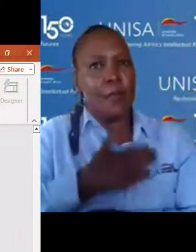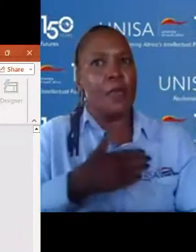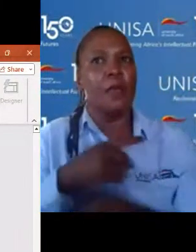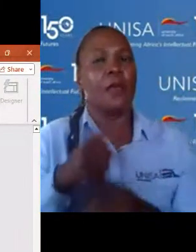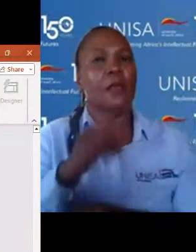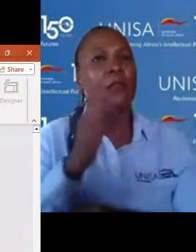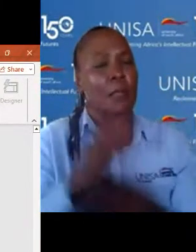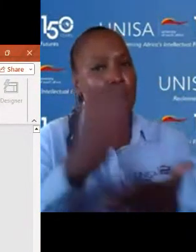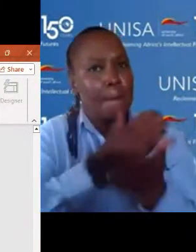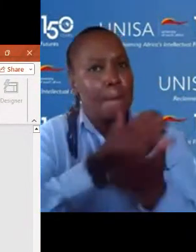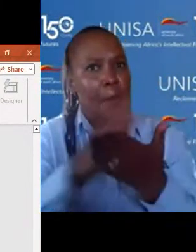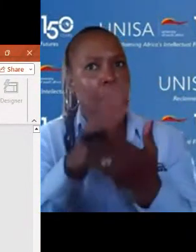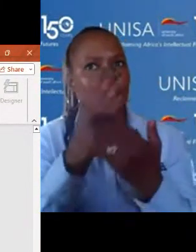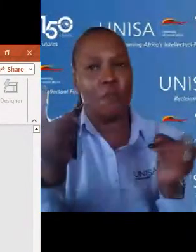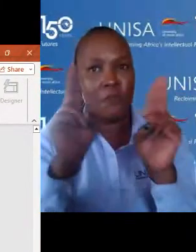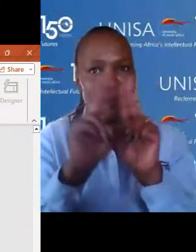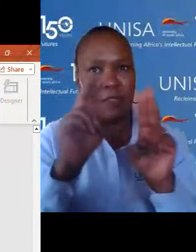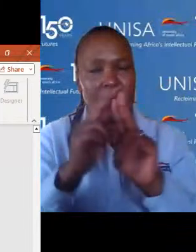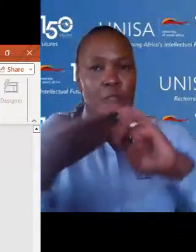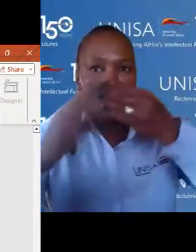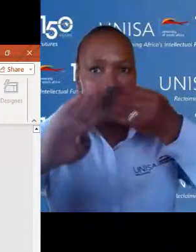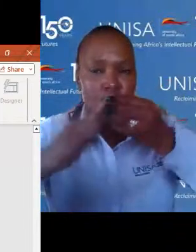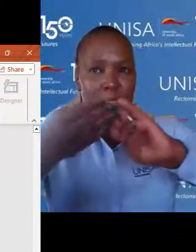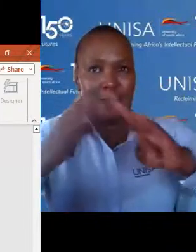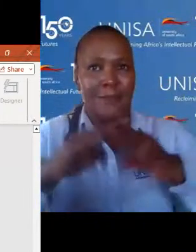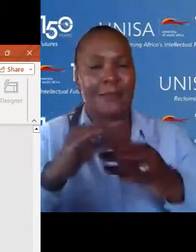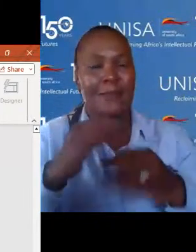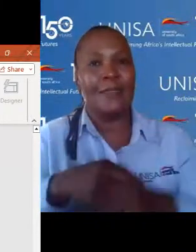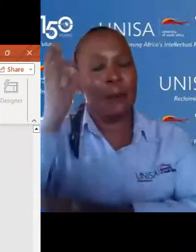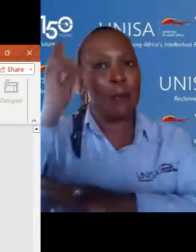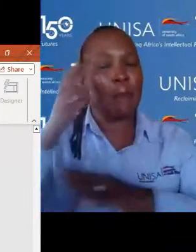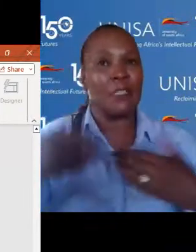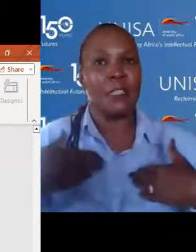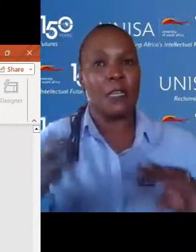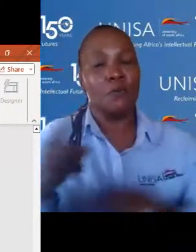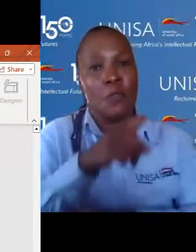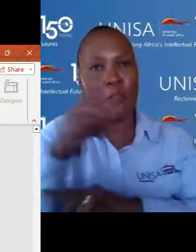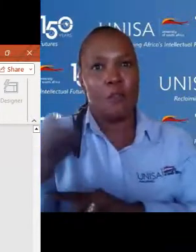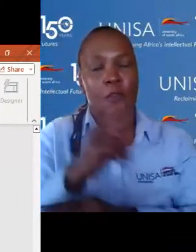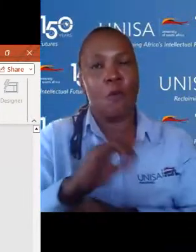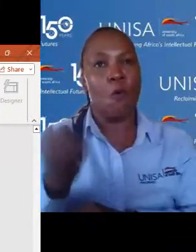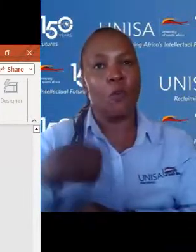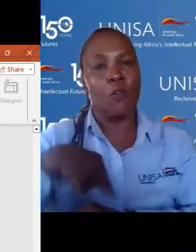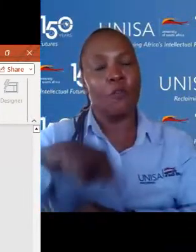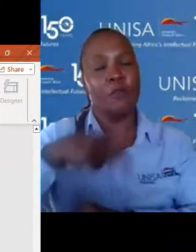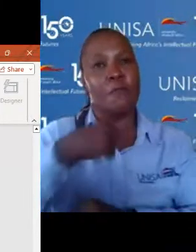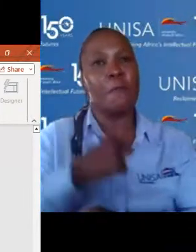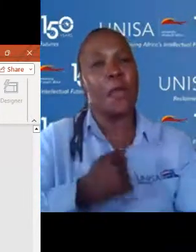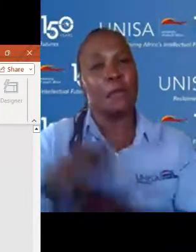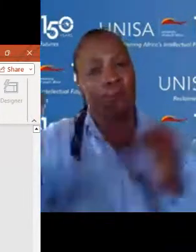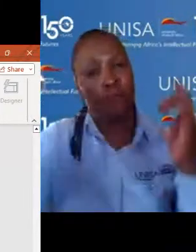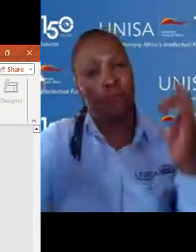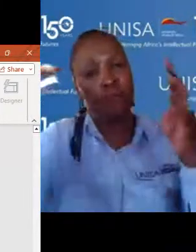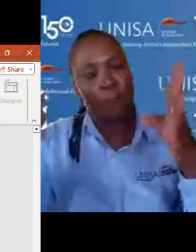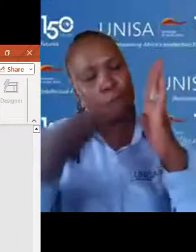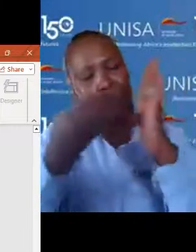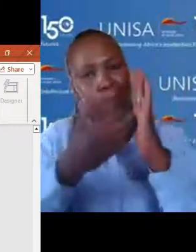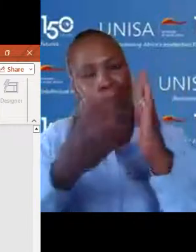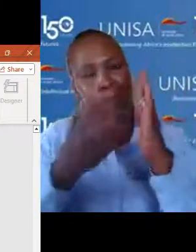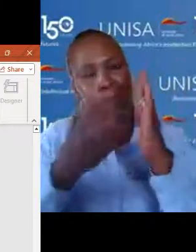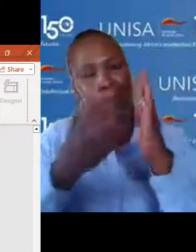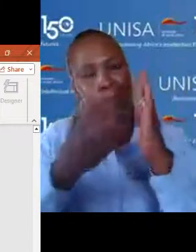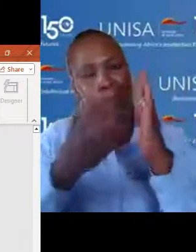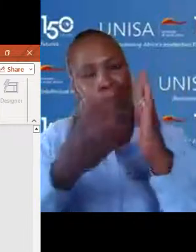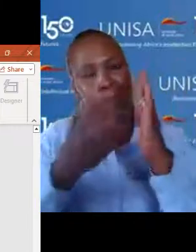of our community. Remember, it starts with you. All my details are all there. If you want to contact me at some stage,